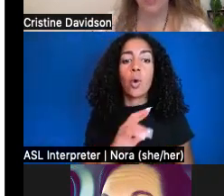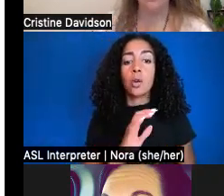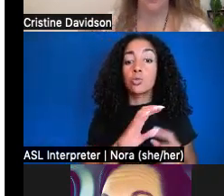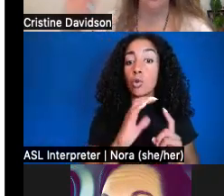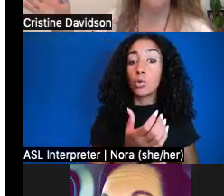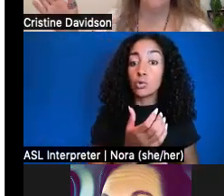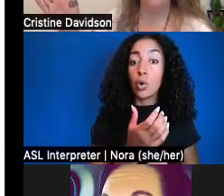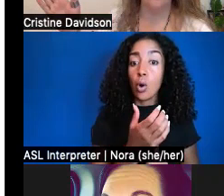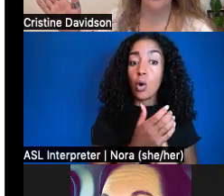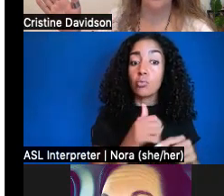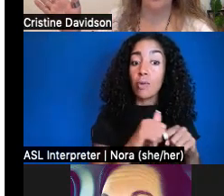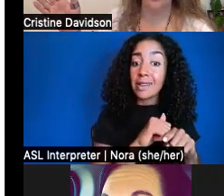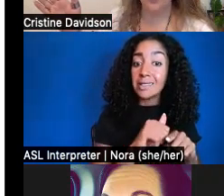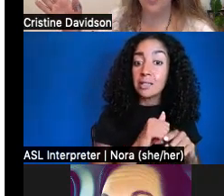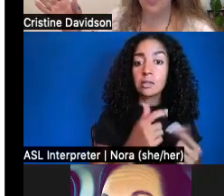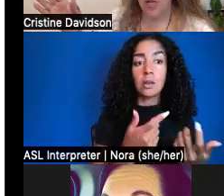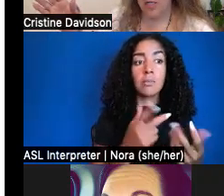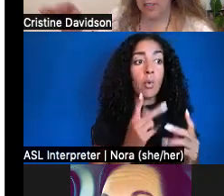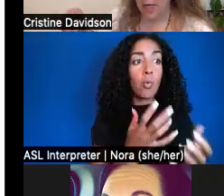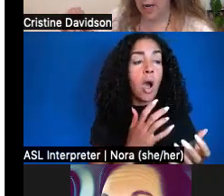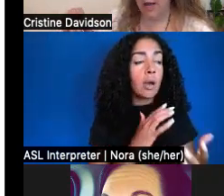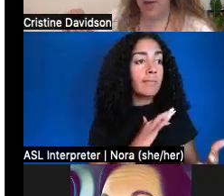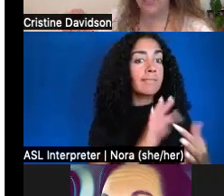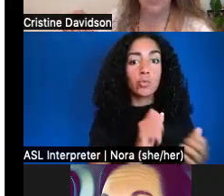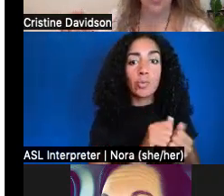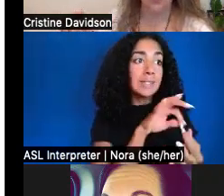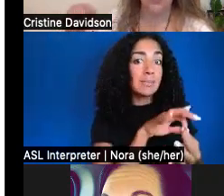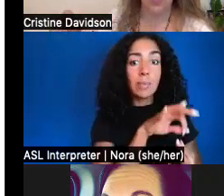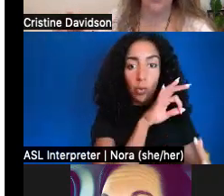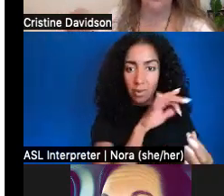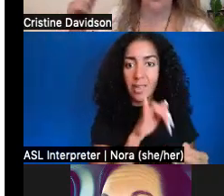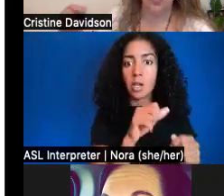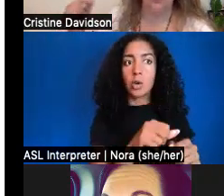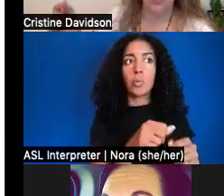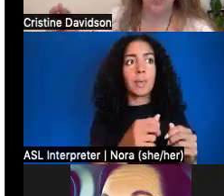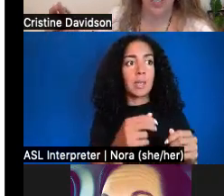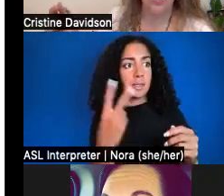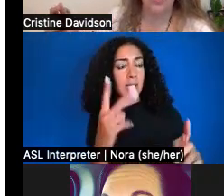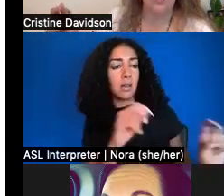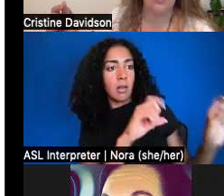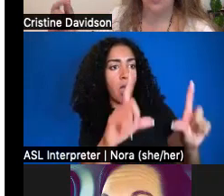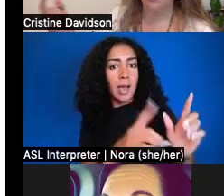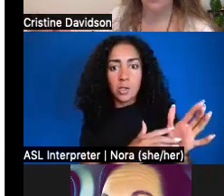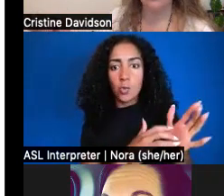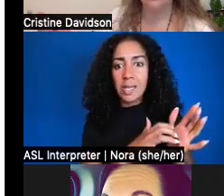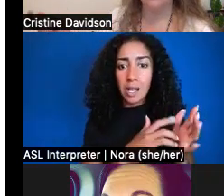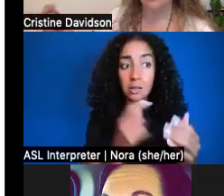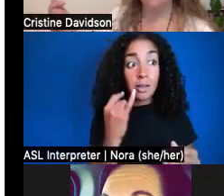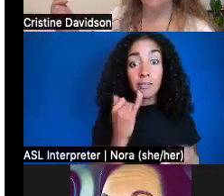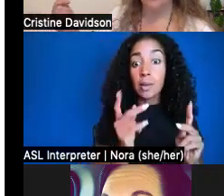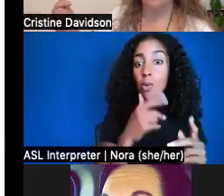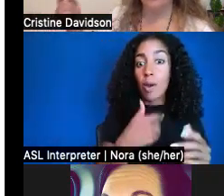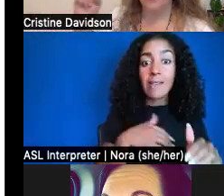weakness, because of all the things we were talking about earlier, to not have access to our language and ritual and practice, our